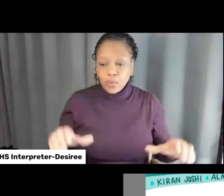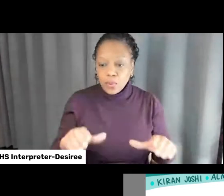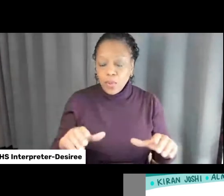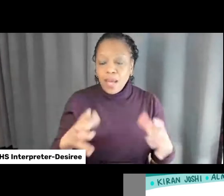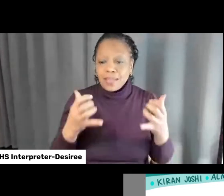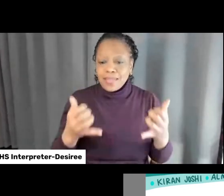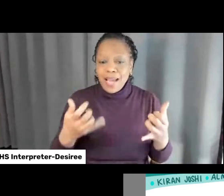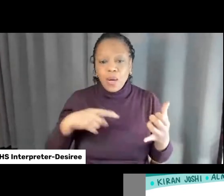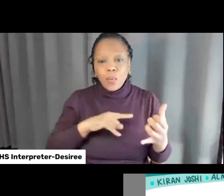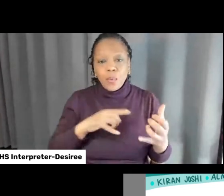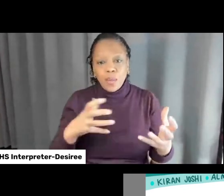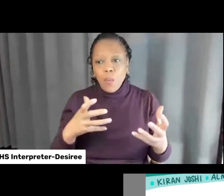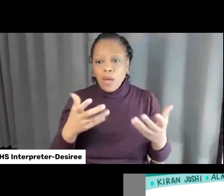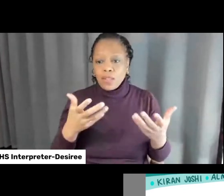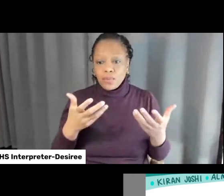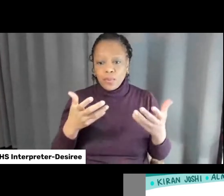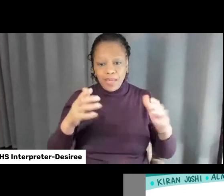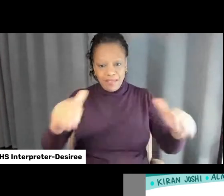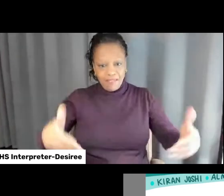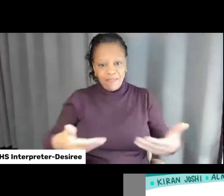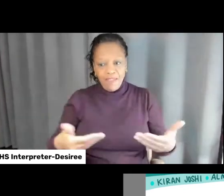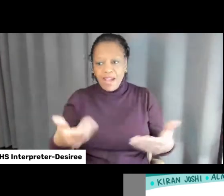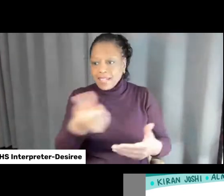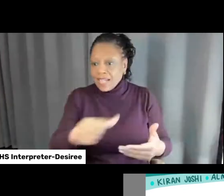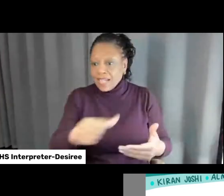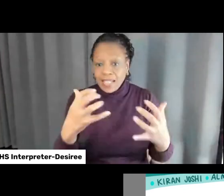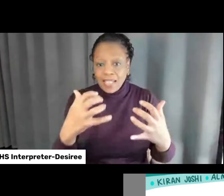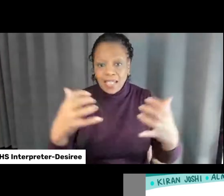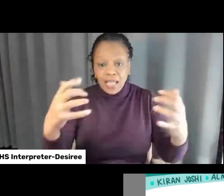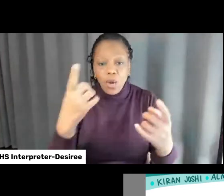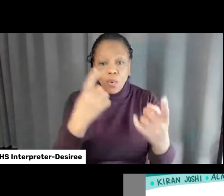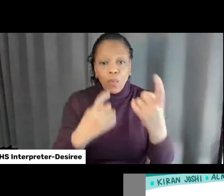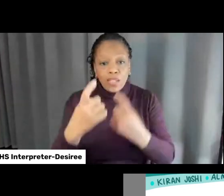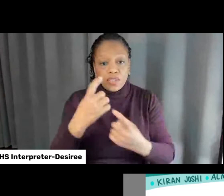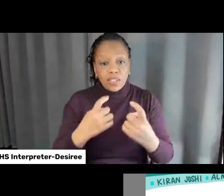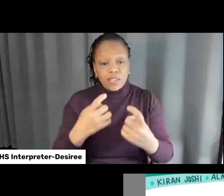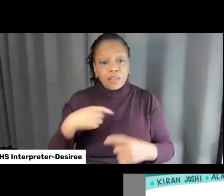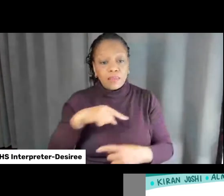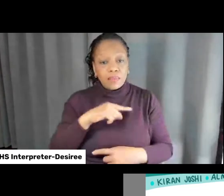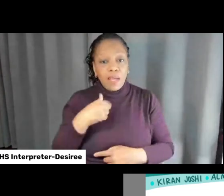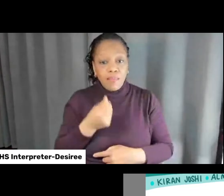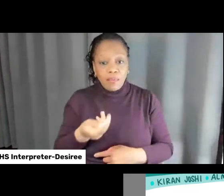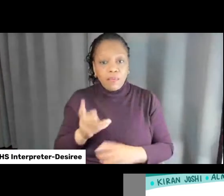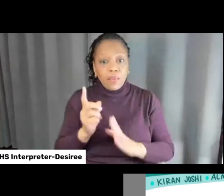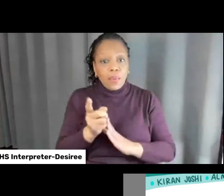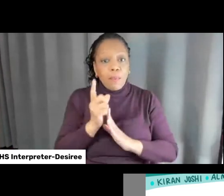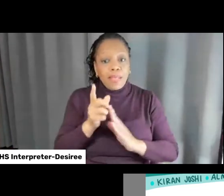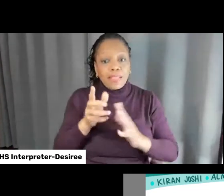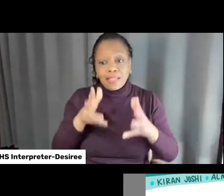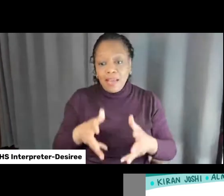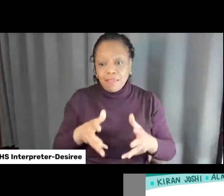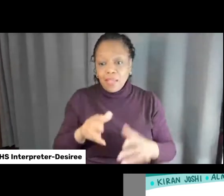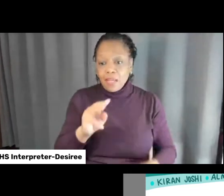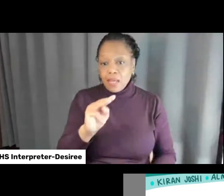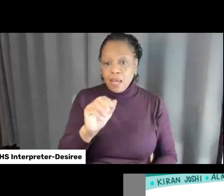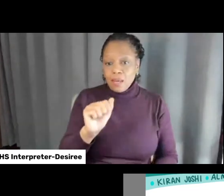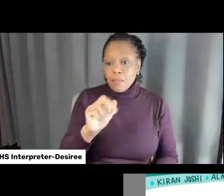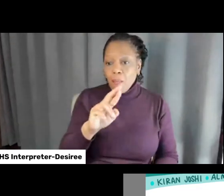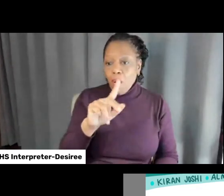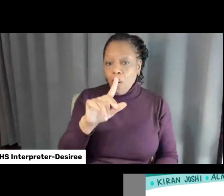now for questions if we have any. I know we have a few more minutes. So I know Marley was going to help us